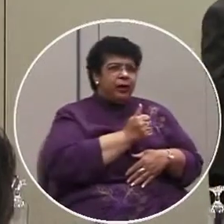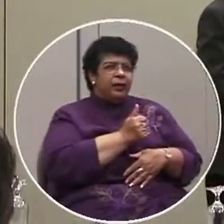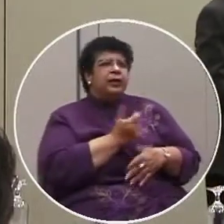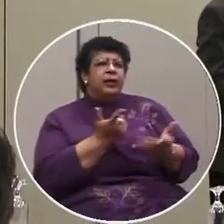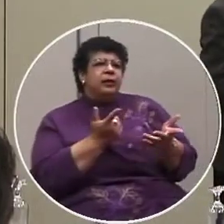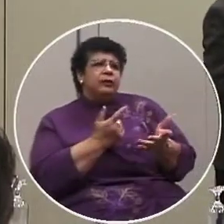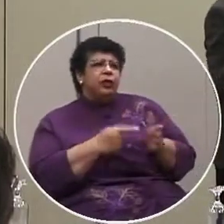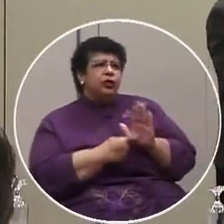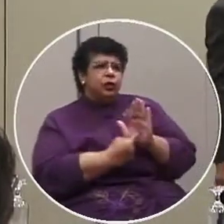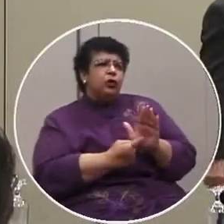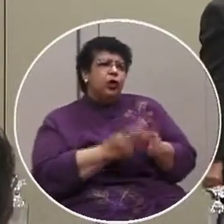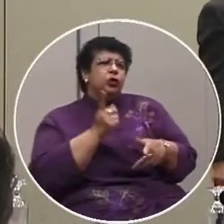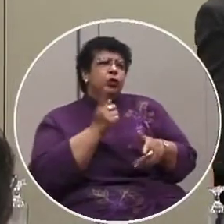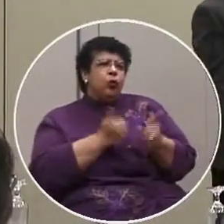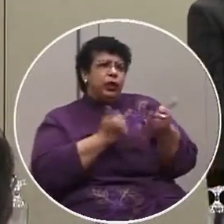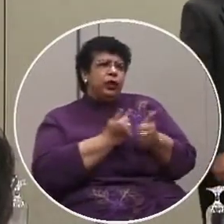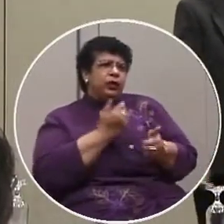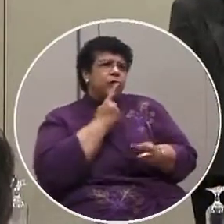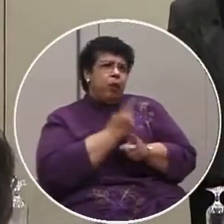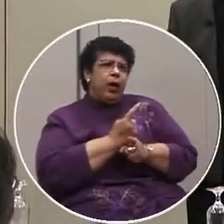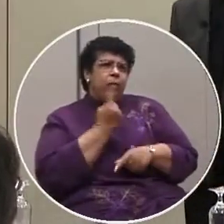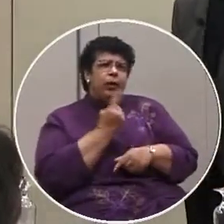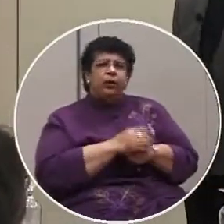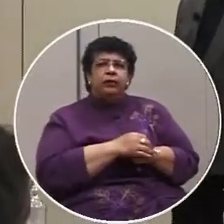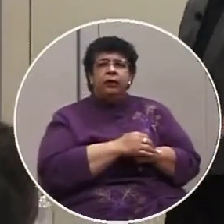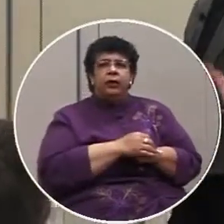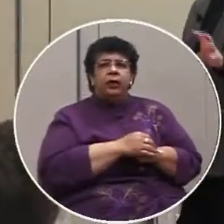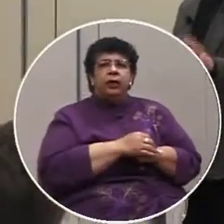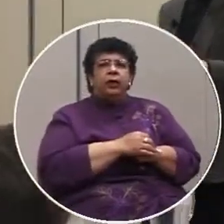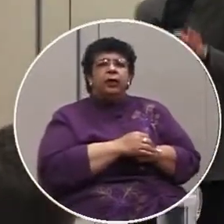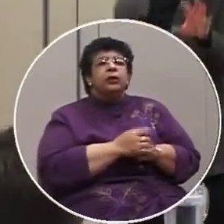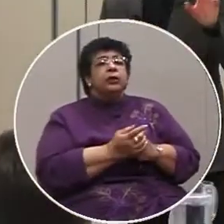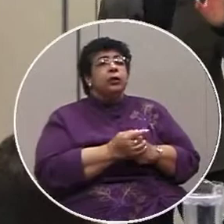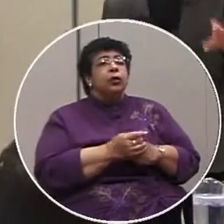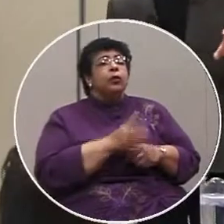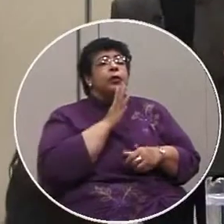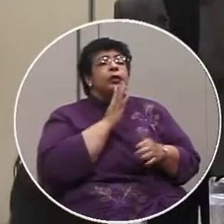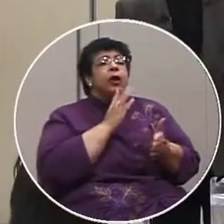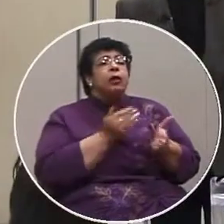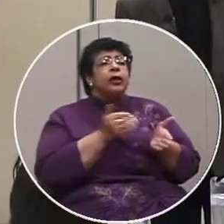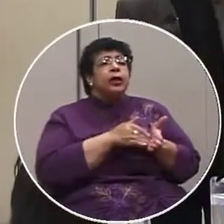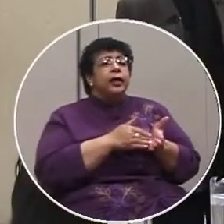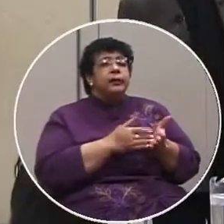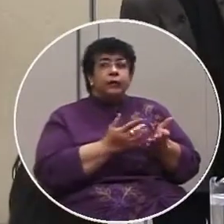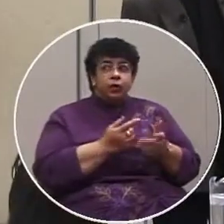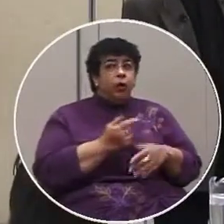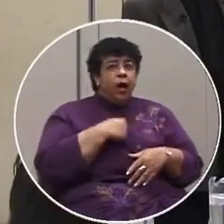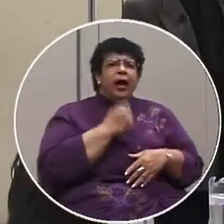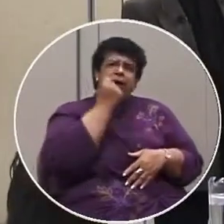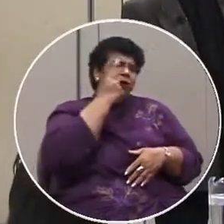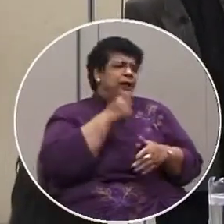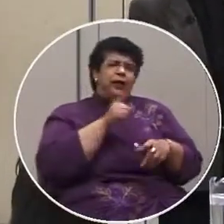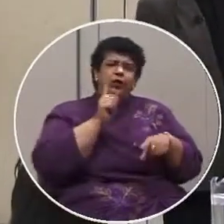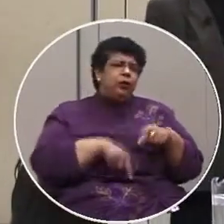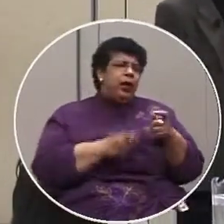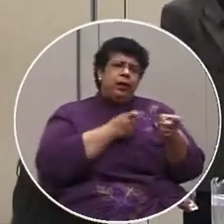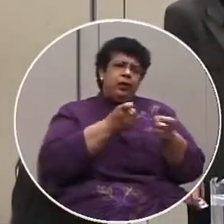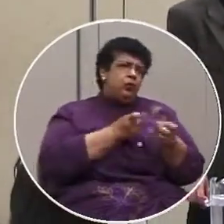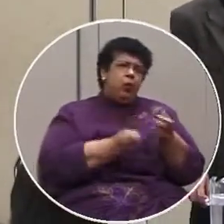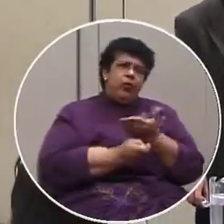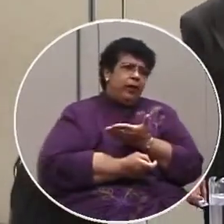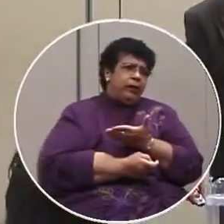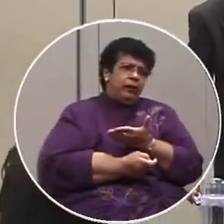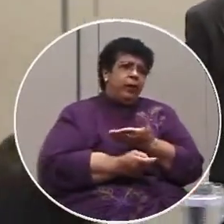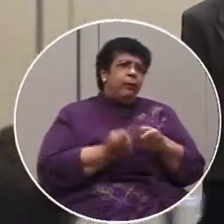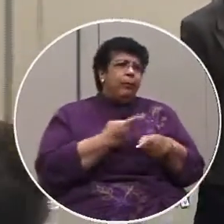definitional. We talked about very briefly, and again, I get that you're not able to control this, but you do need to know that